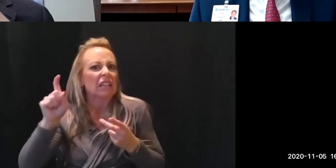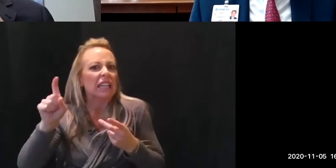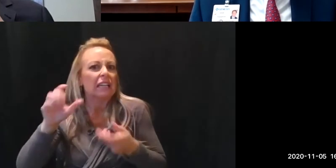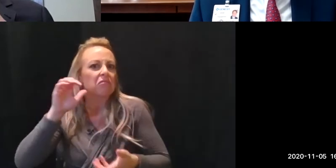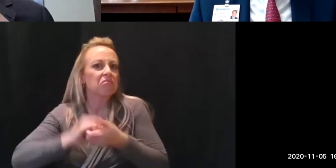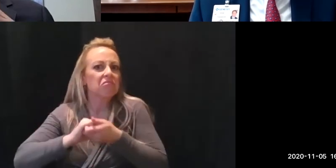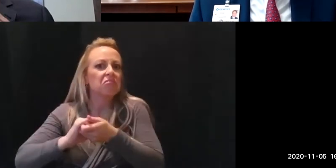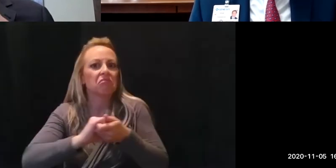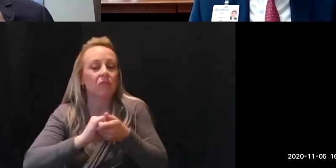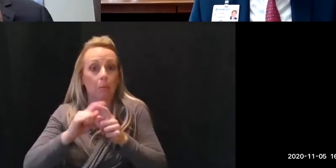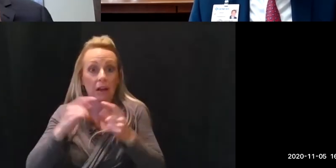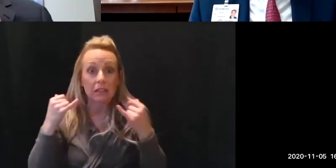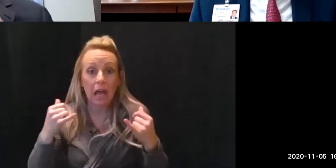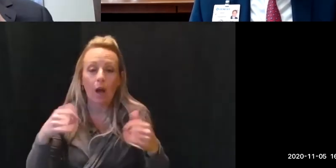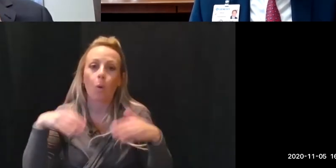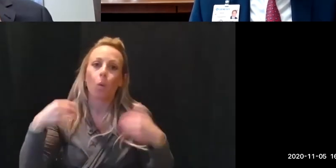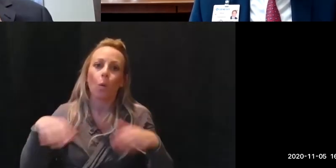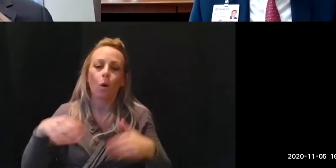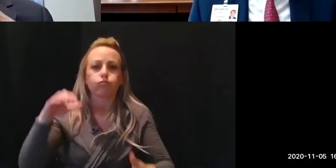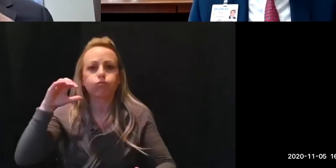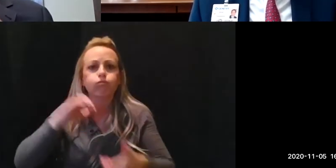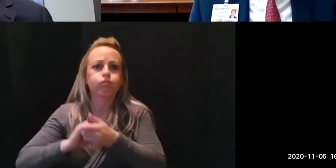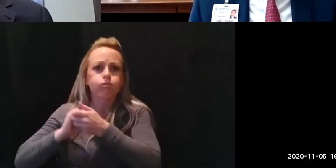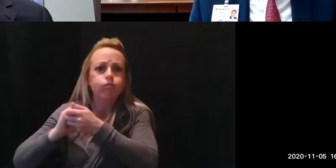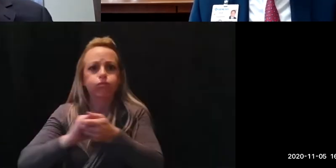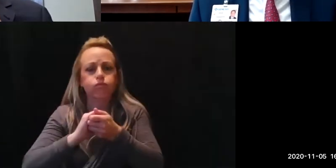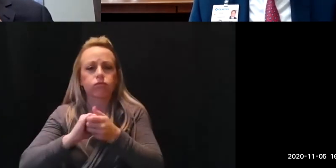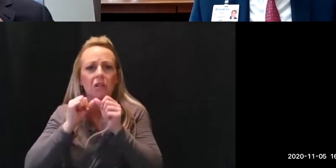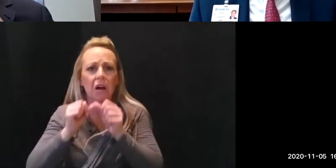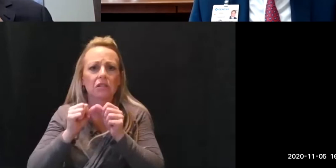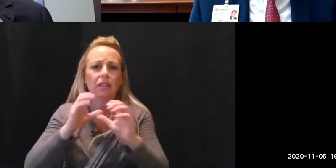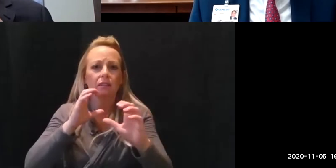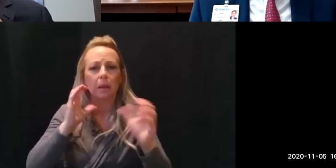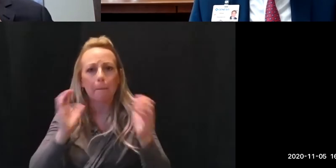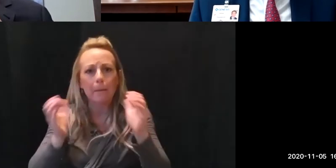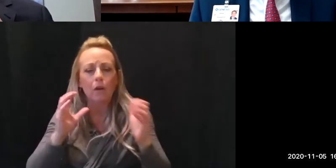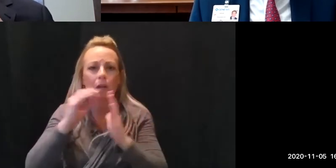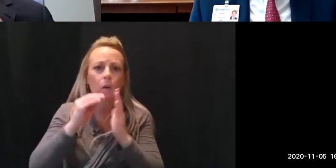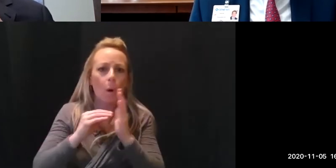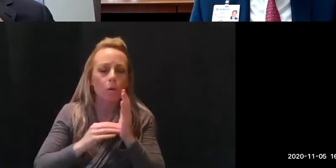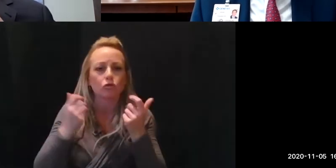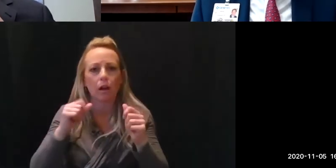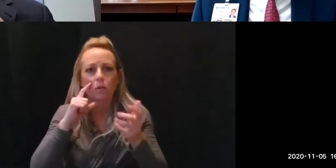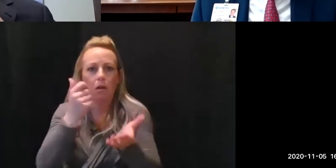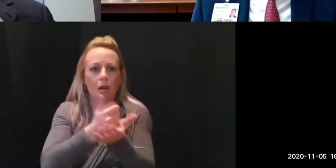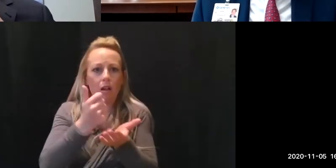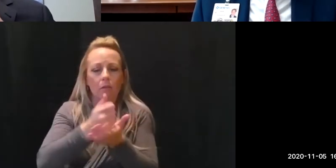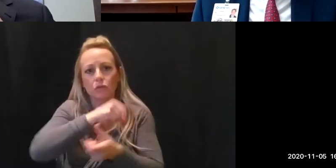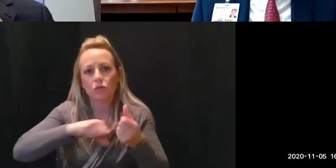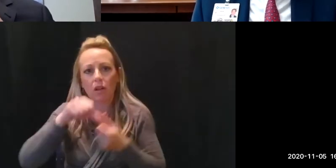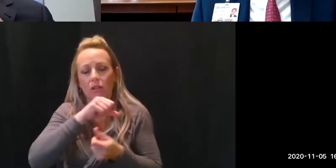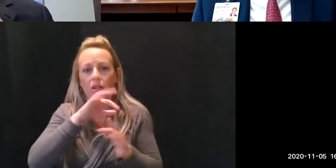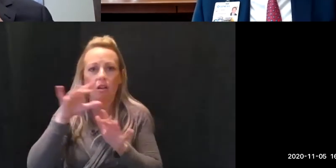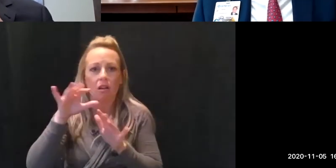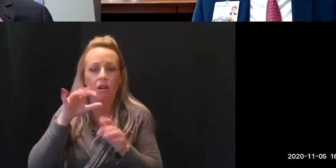notes, learning from each other, and helping each other care for the community in the best way that we can possible. 3 weeks ago, we had